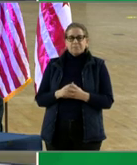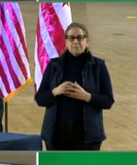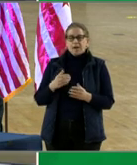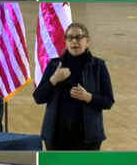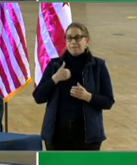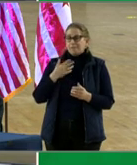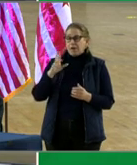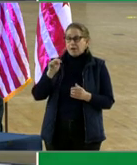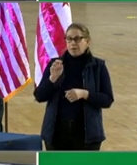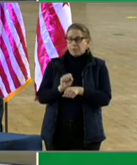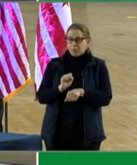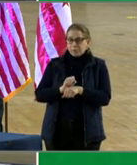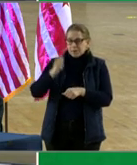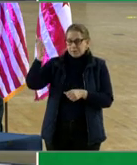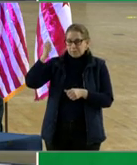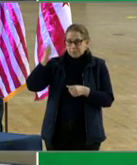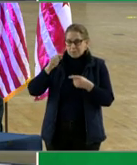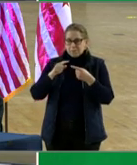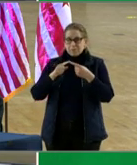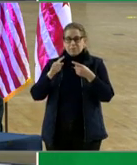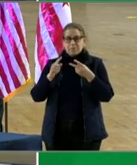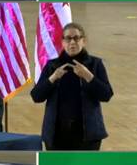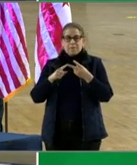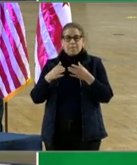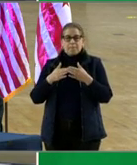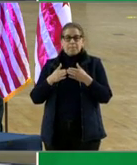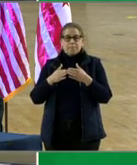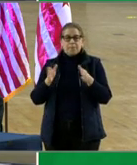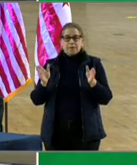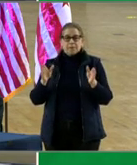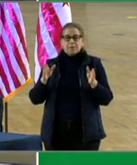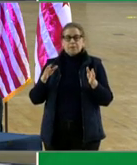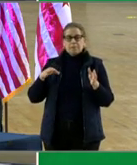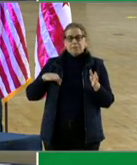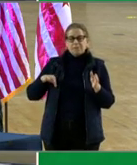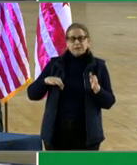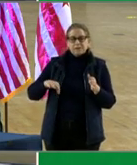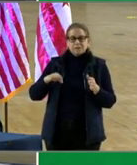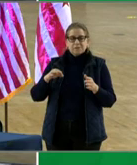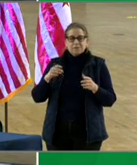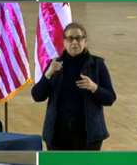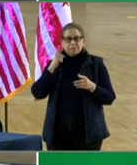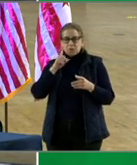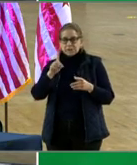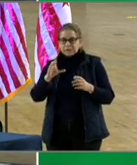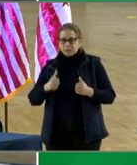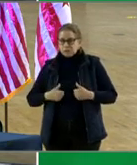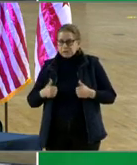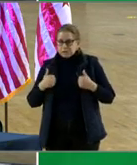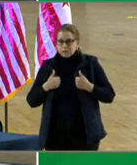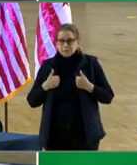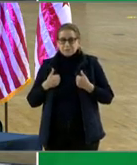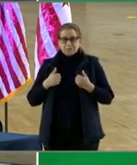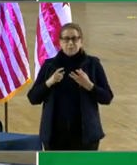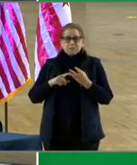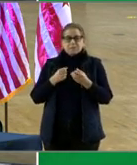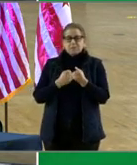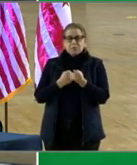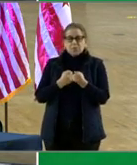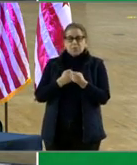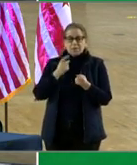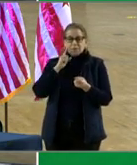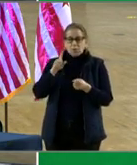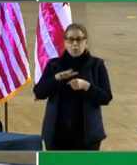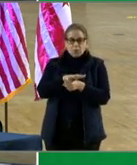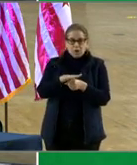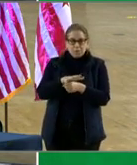provisions, public benefits, protections for residents, support for local businesses, and